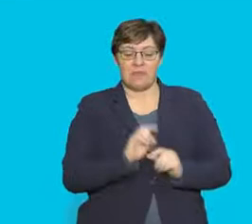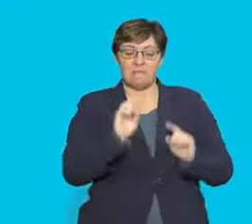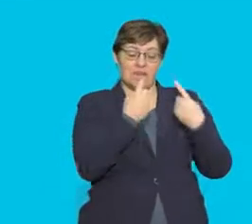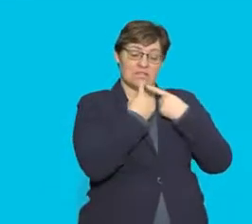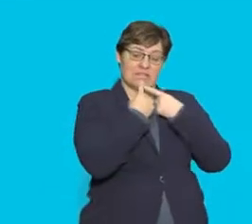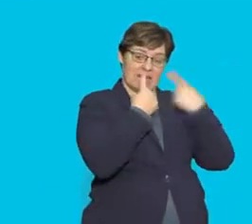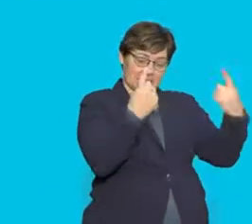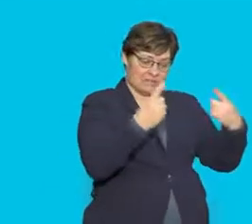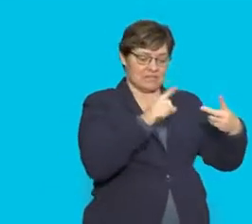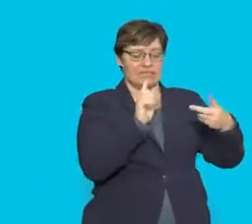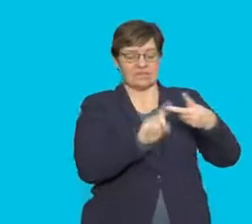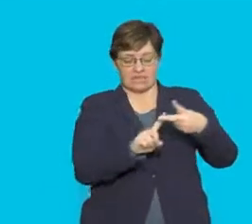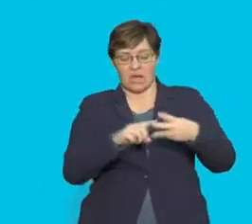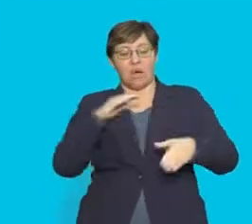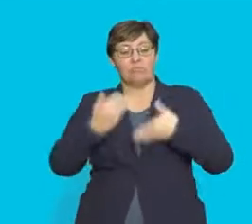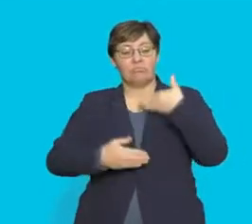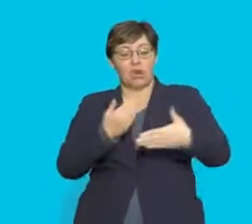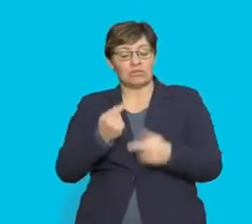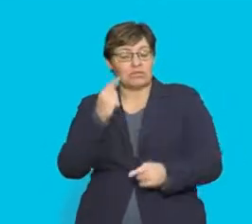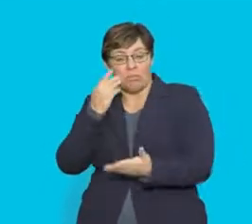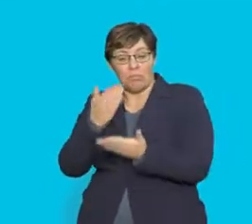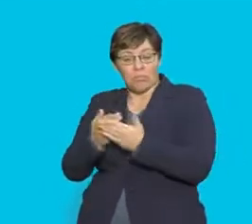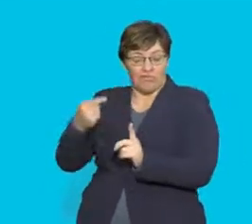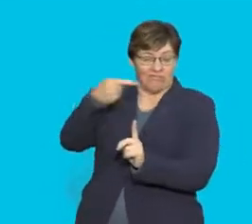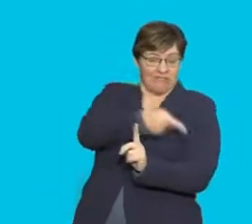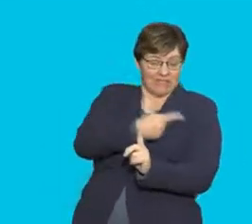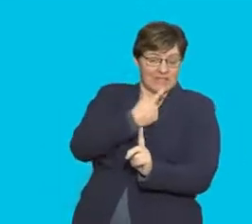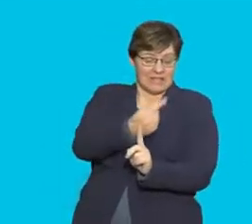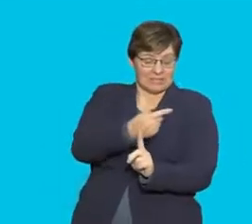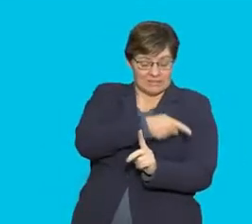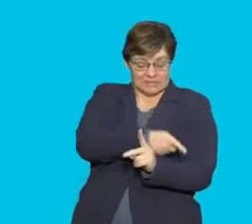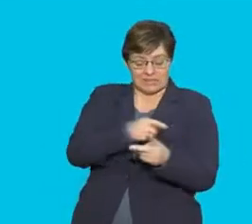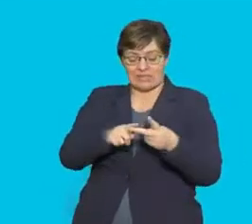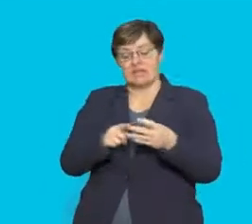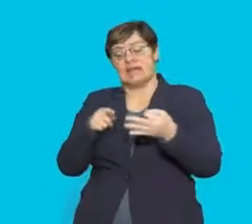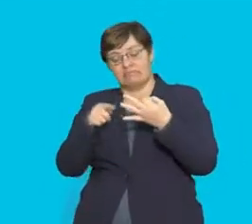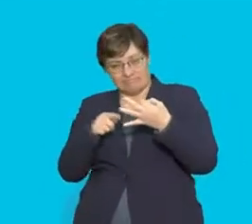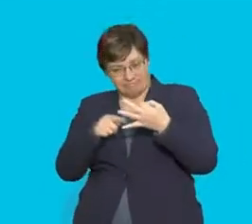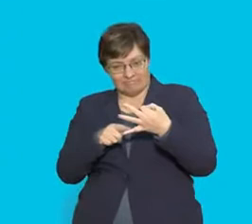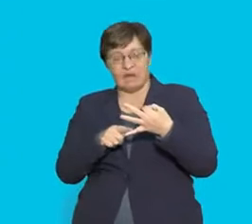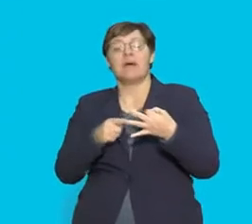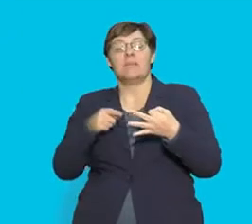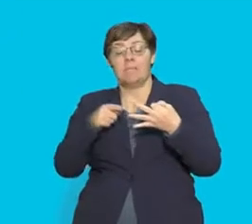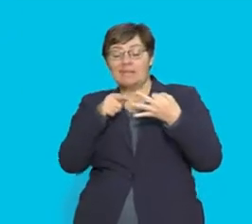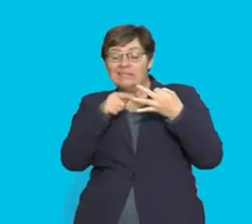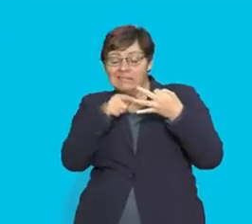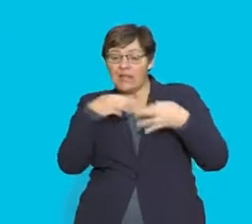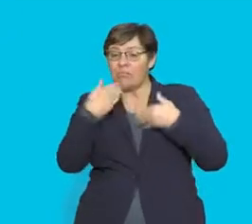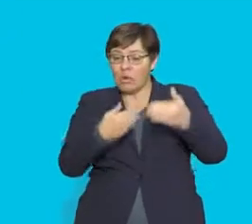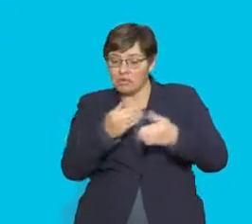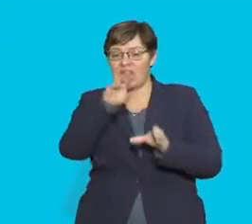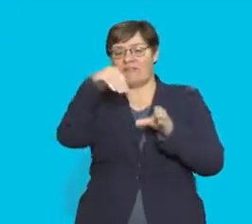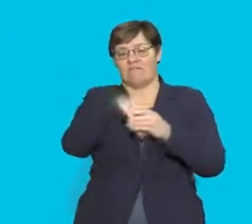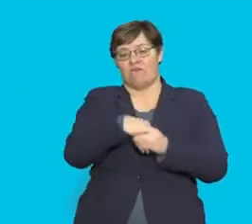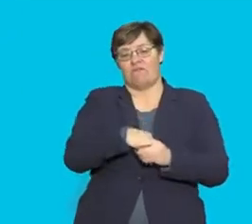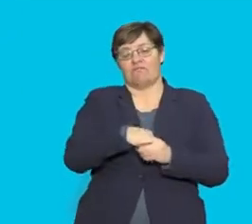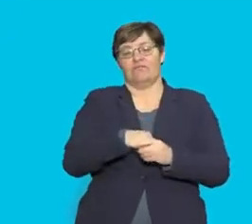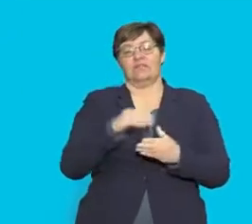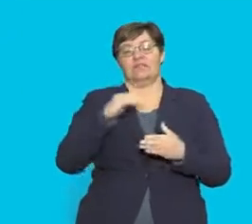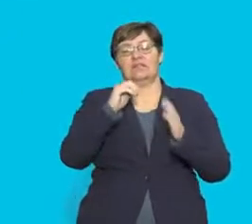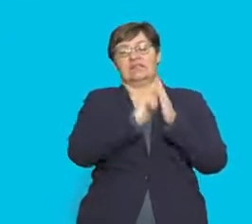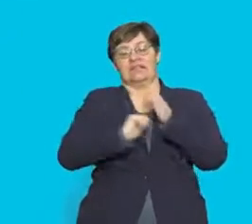We undergo a certain process to try and prove that particular statement. And that process requires the deductive reasoning